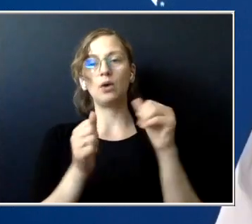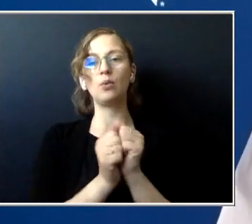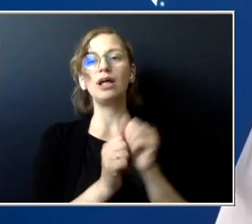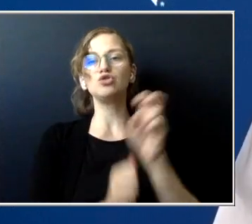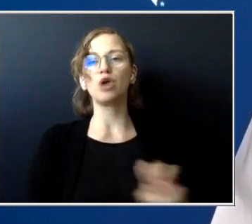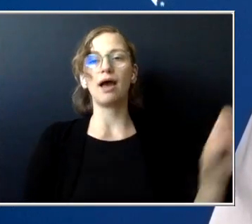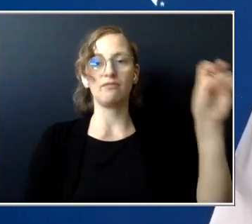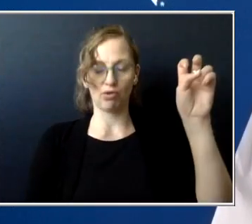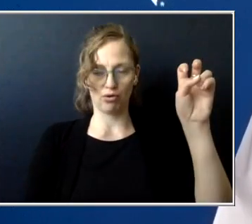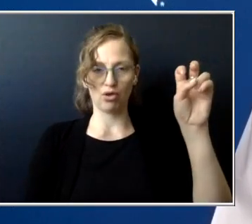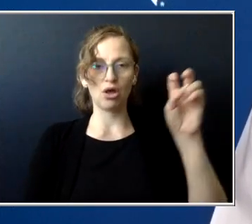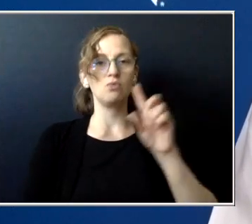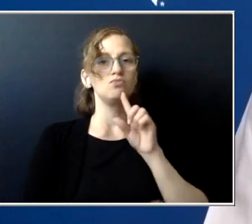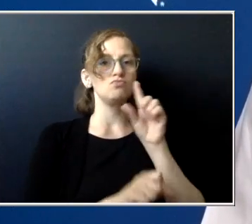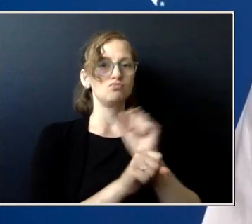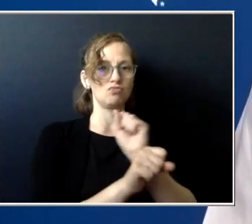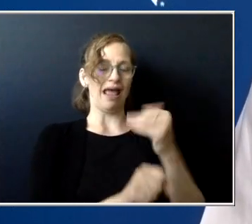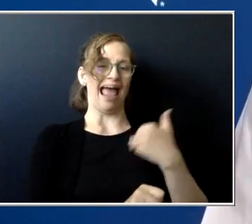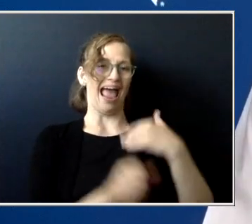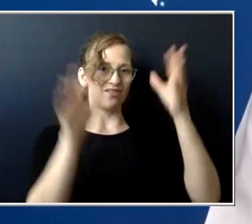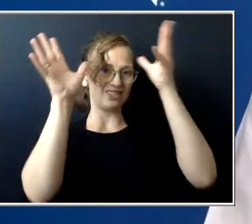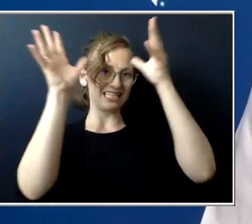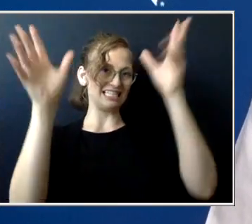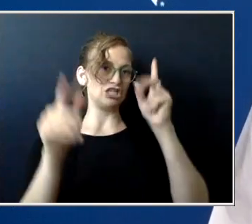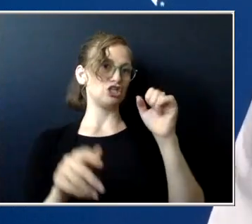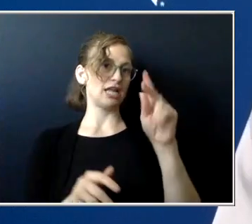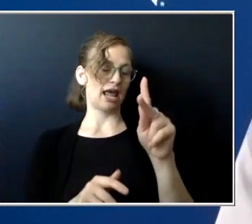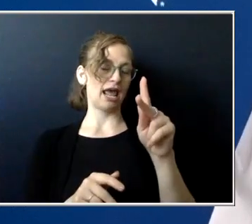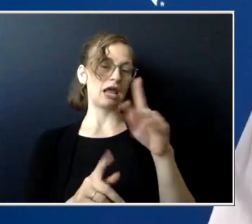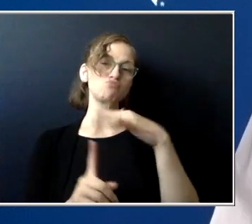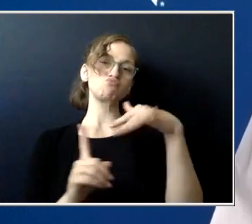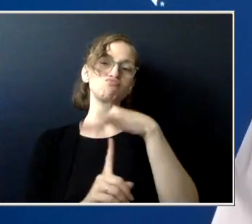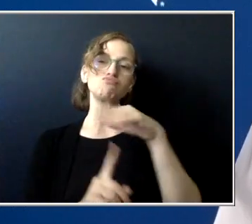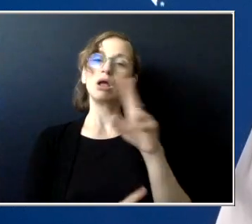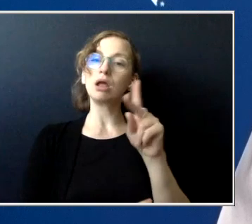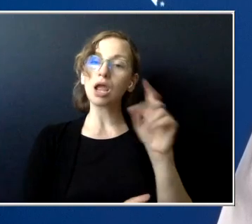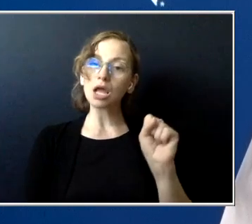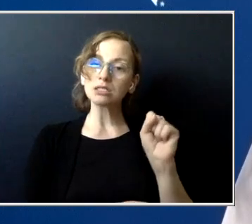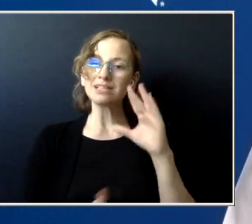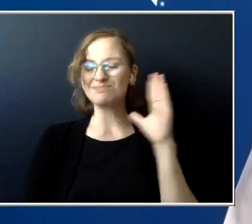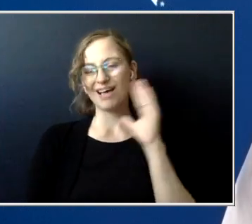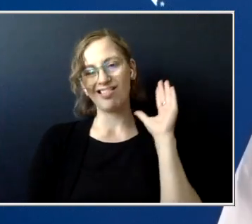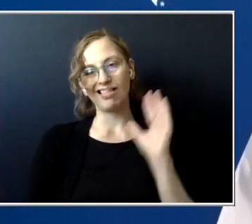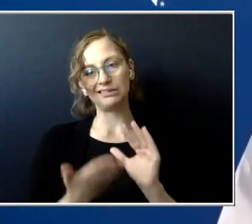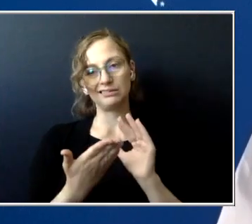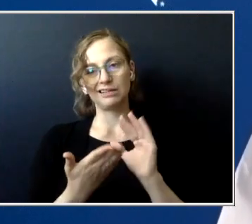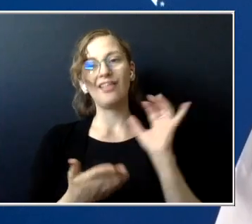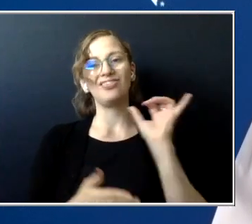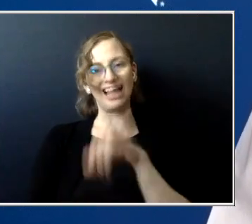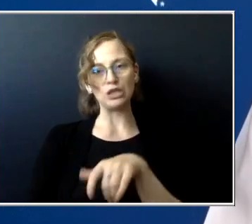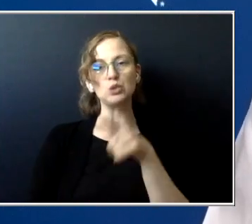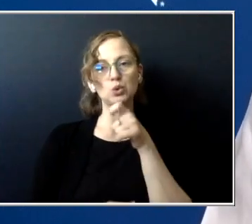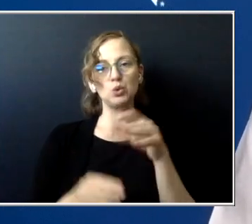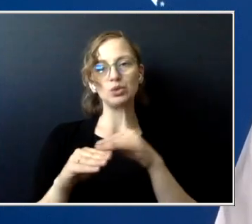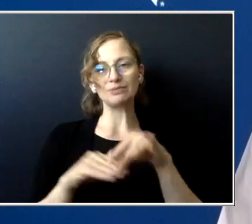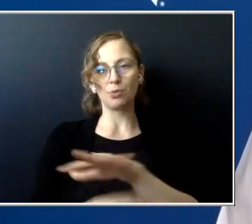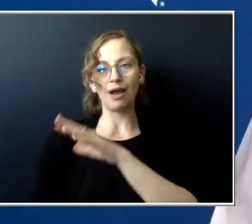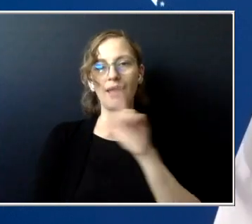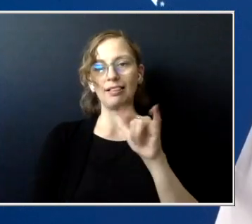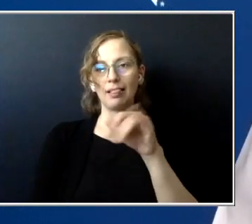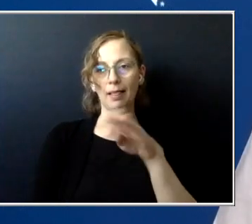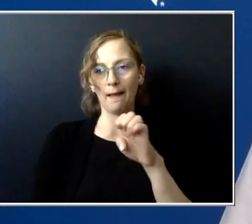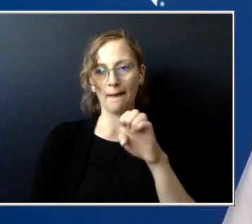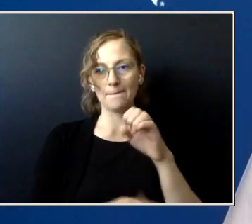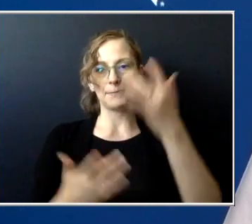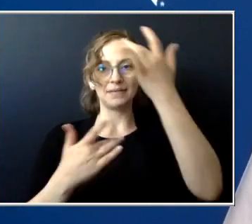tick around Kansas, but not as much, and the deer tick is what spreads Lyme disease. So I know that a lot of people see a tick